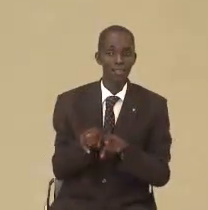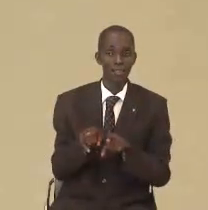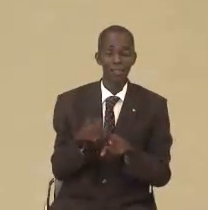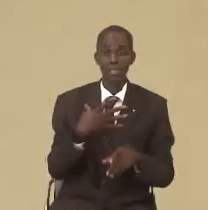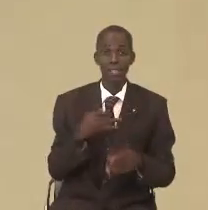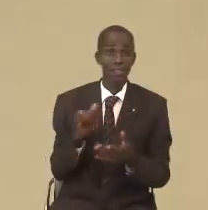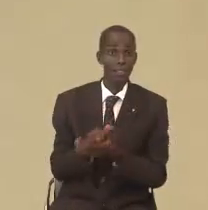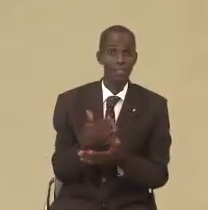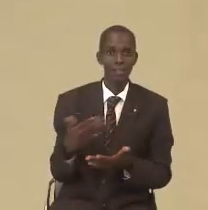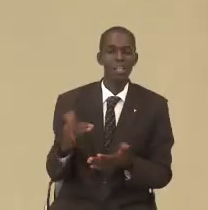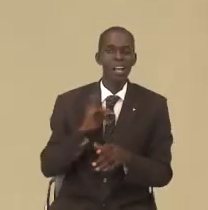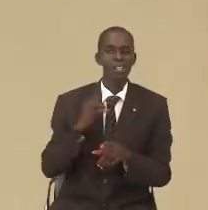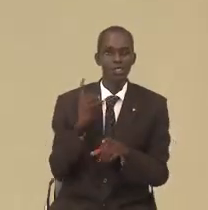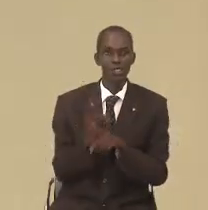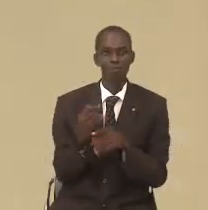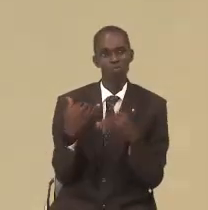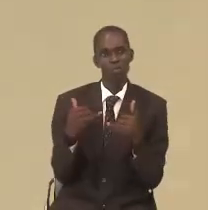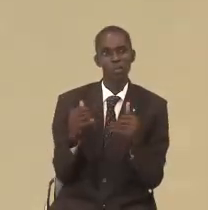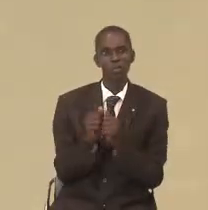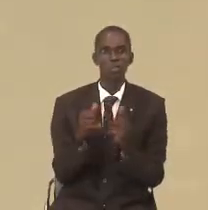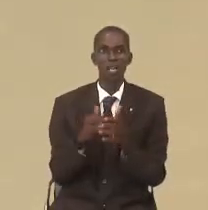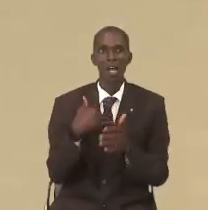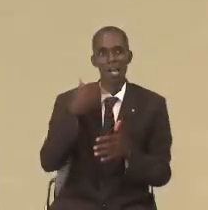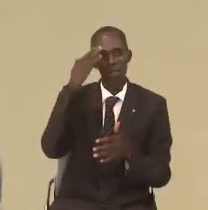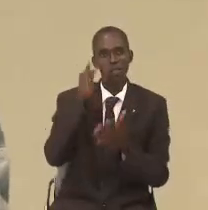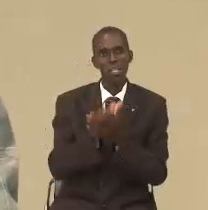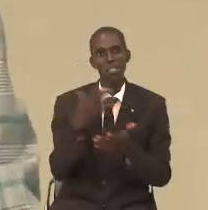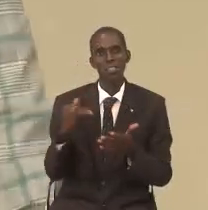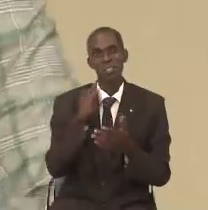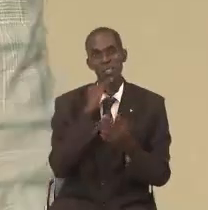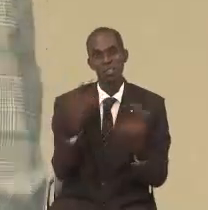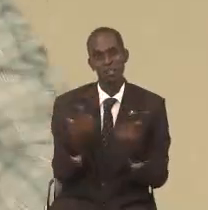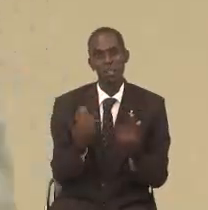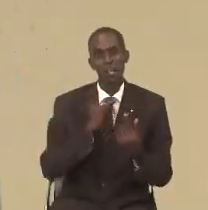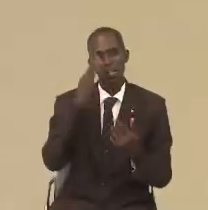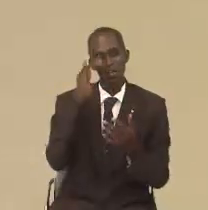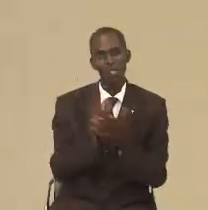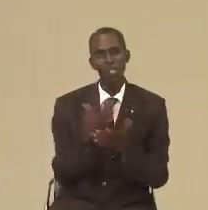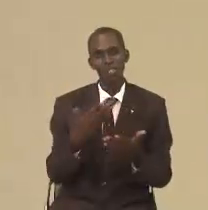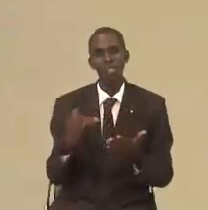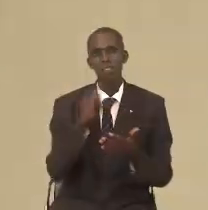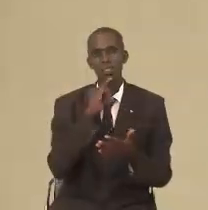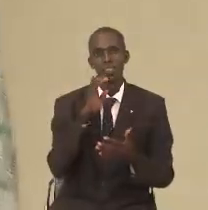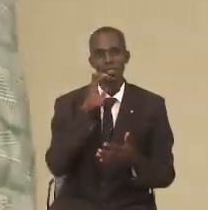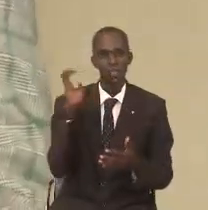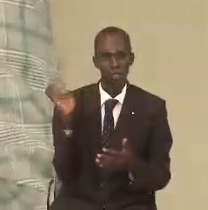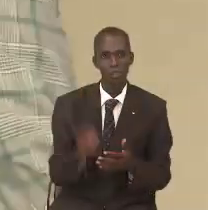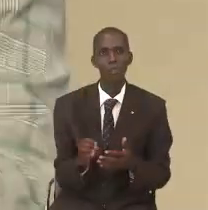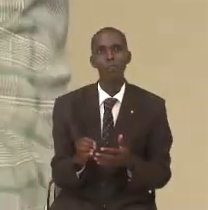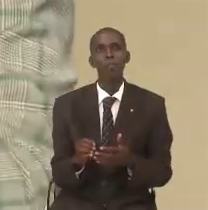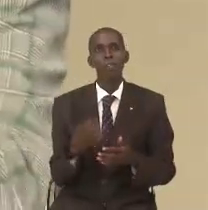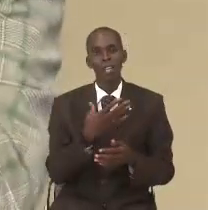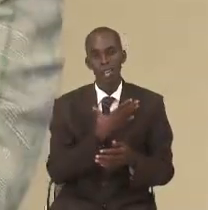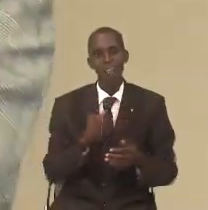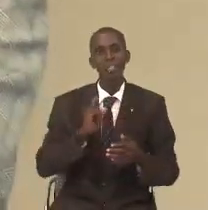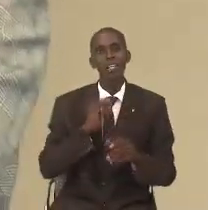is temptation. And that thing is sin. And that thing is evil. I just want to, you know, put